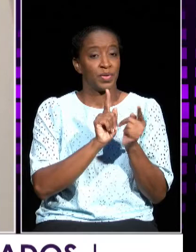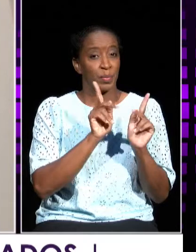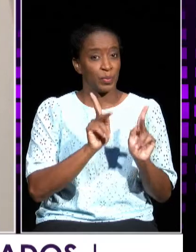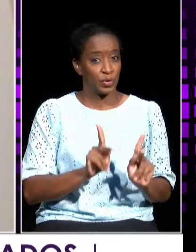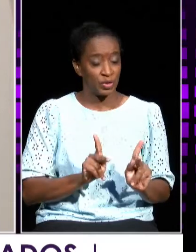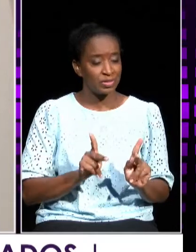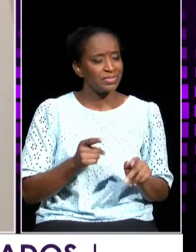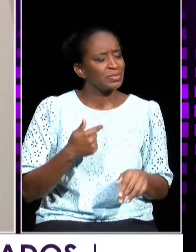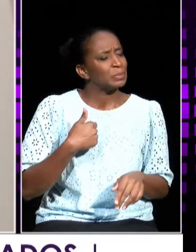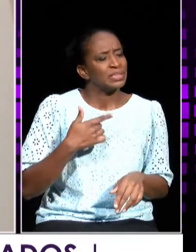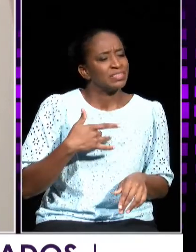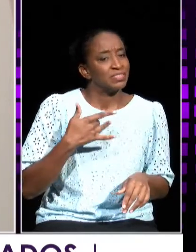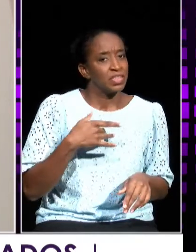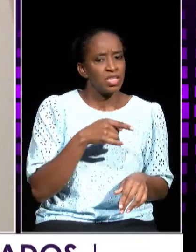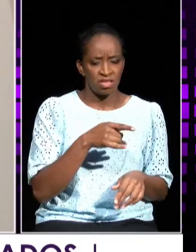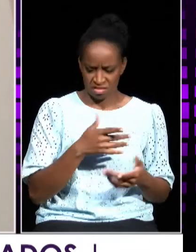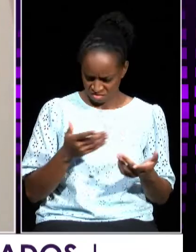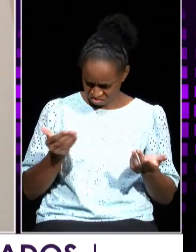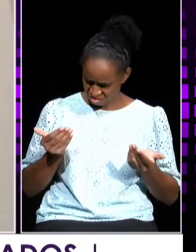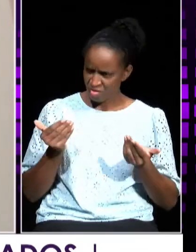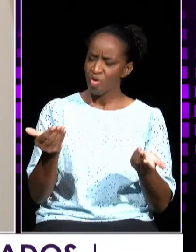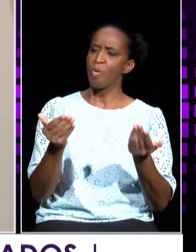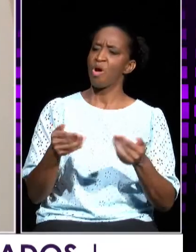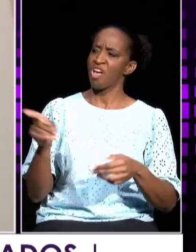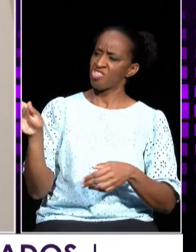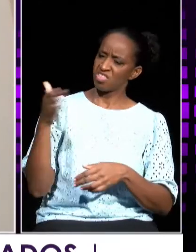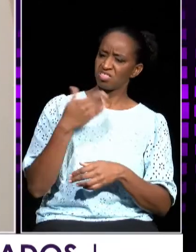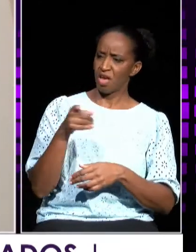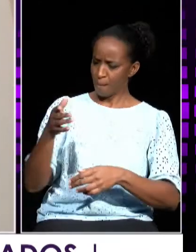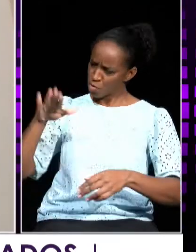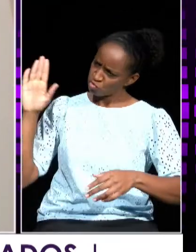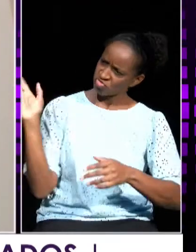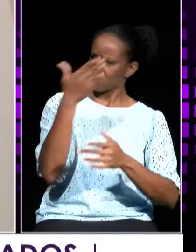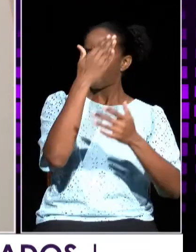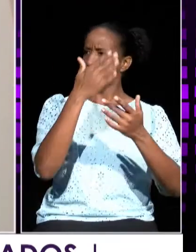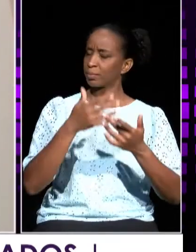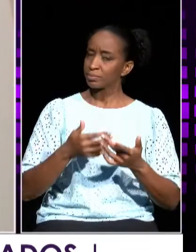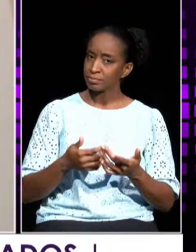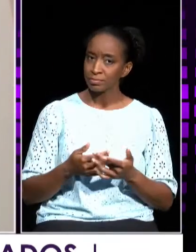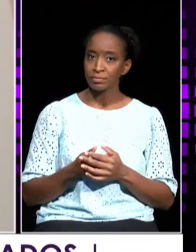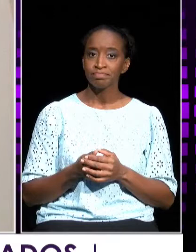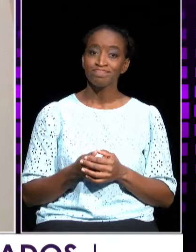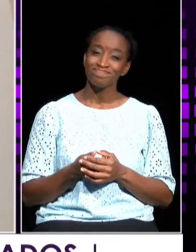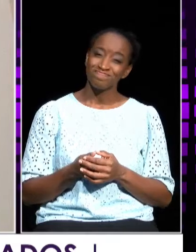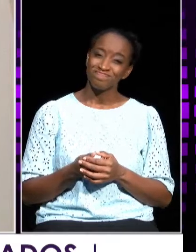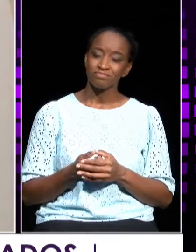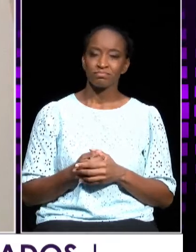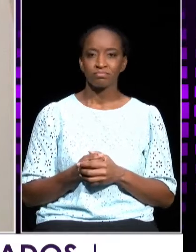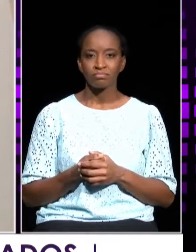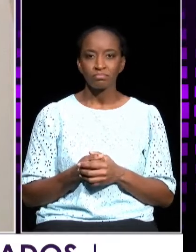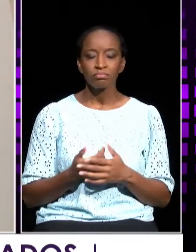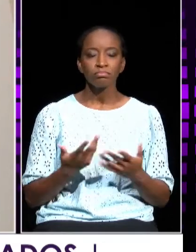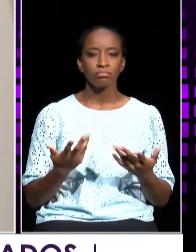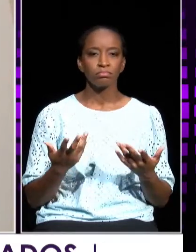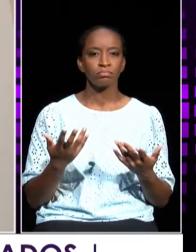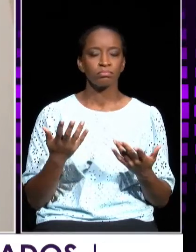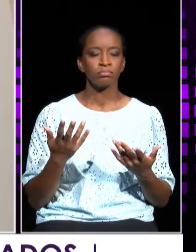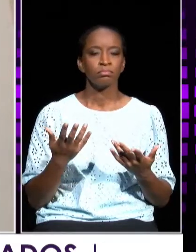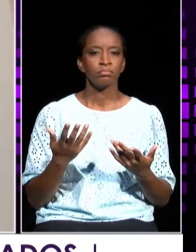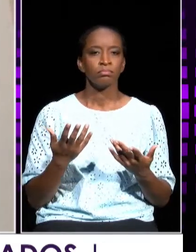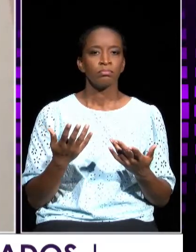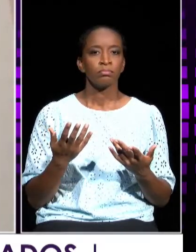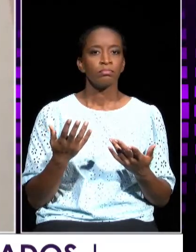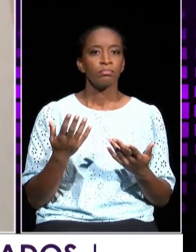that it goes back to conflict resolution skills, because if we do not teach our children